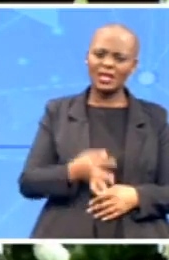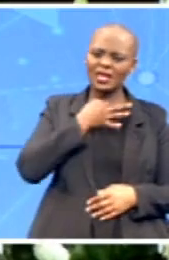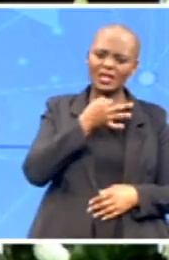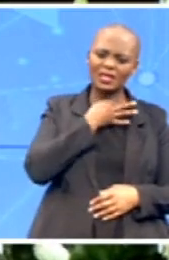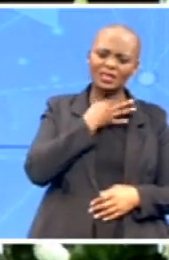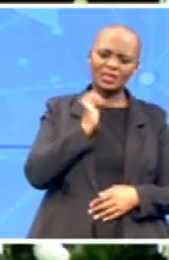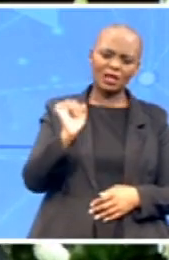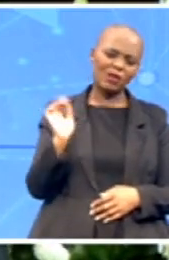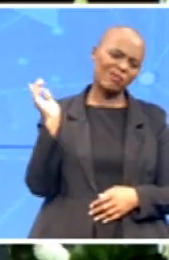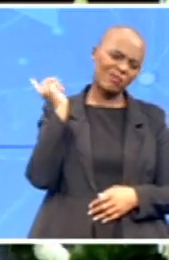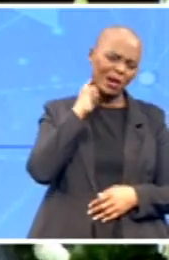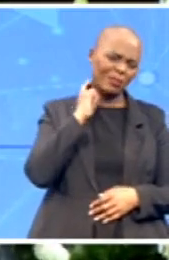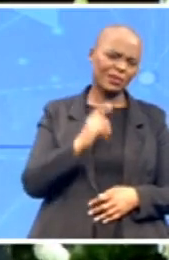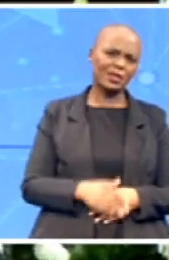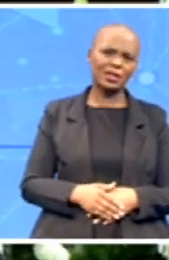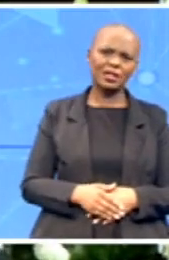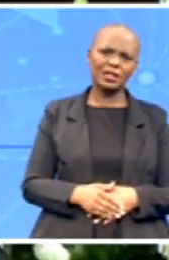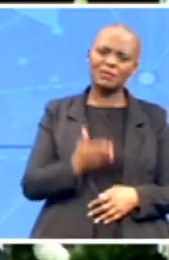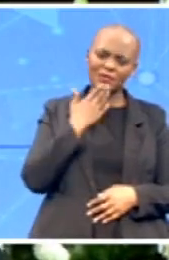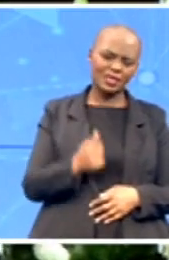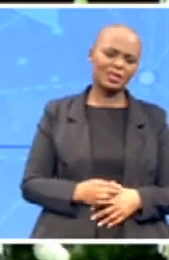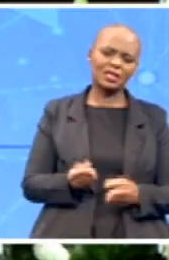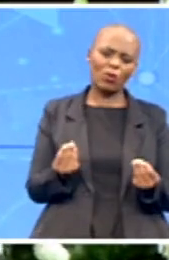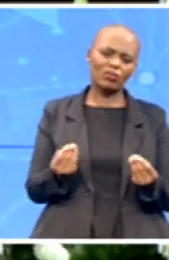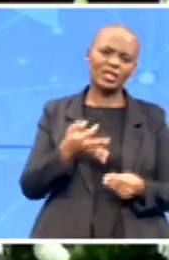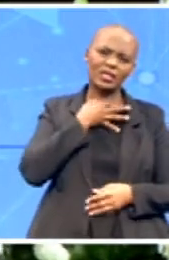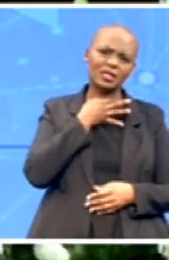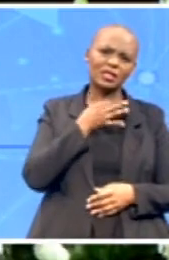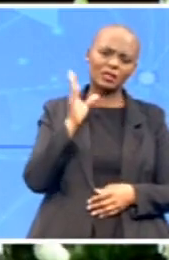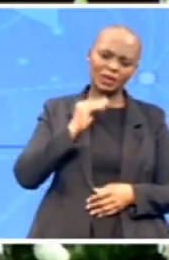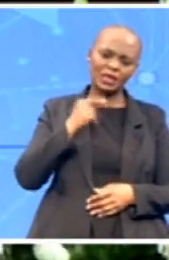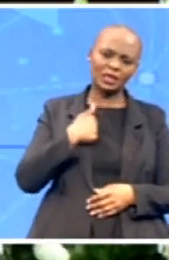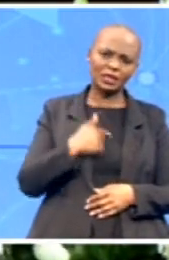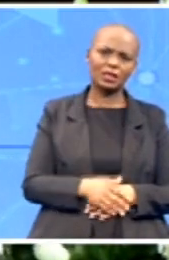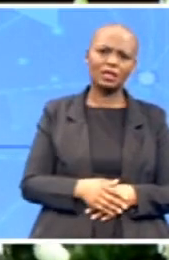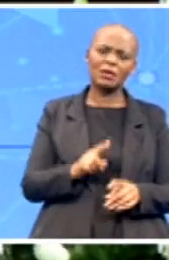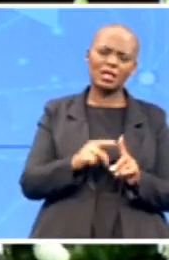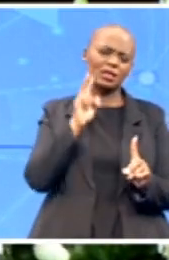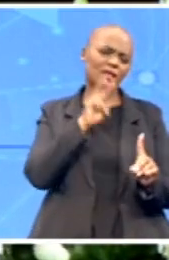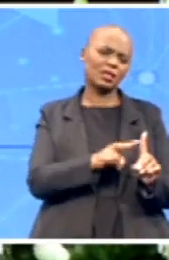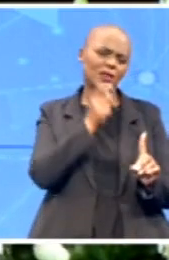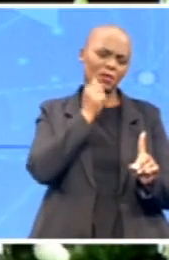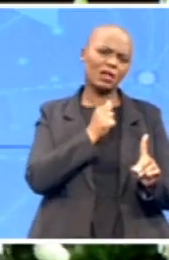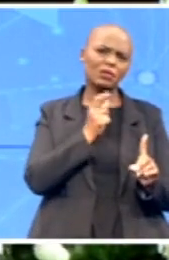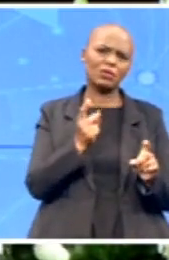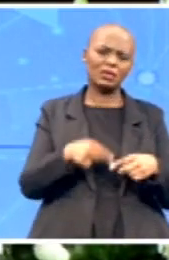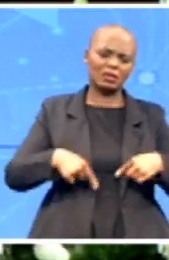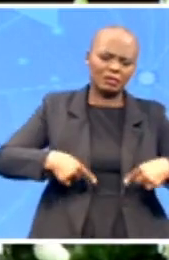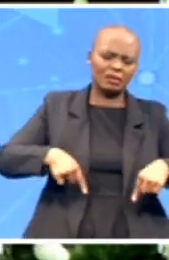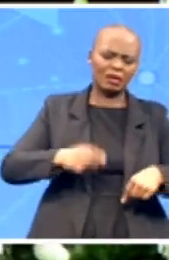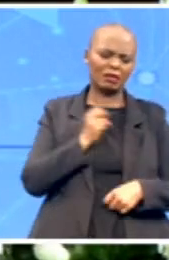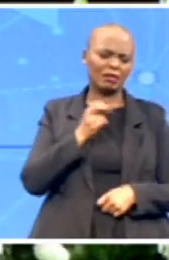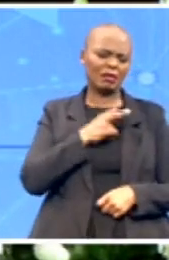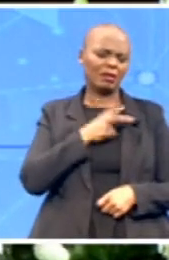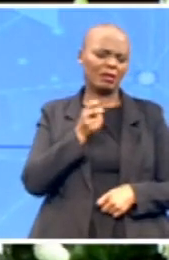said, no, no, Mato. But I could see when this man was starting to shiver. And everyone was saying, oh, wonder